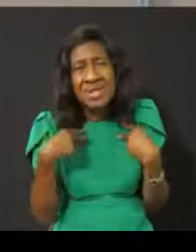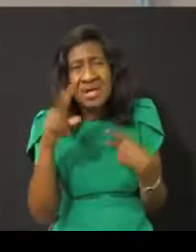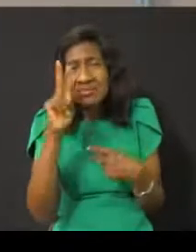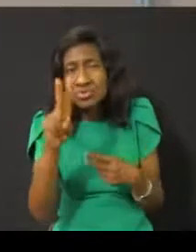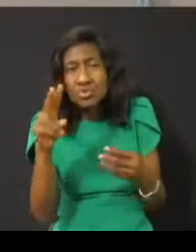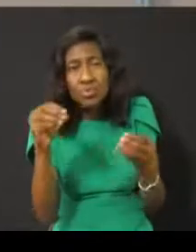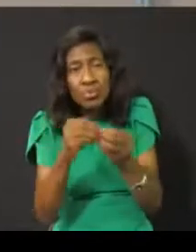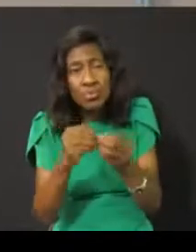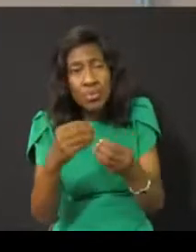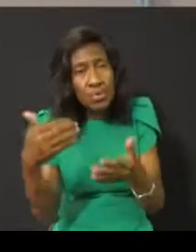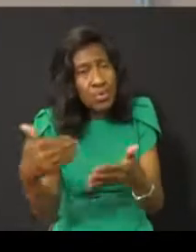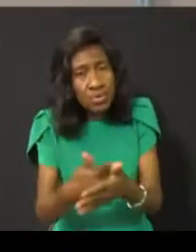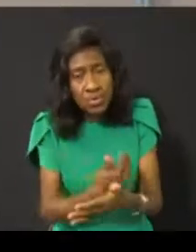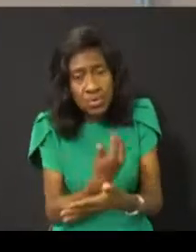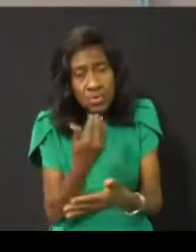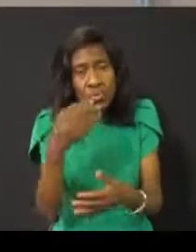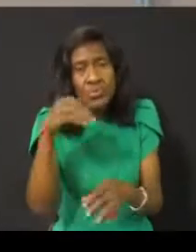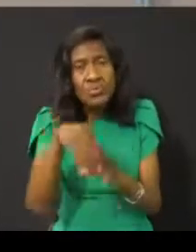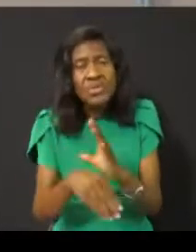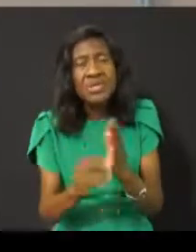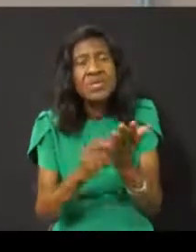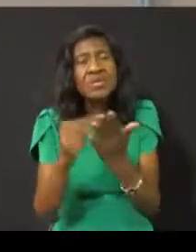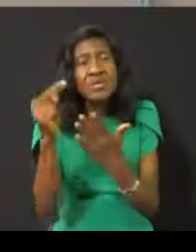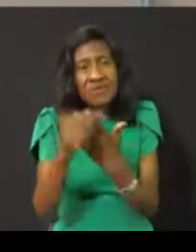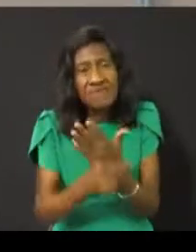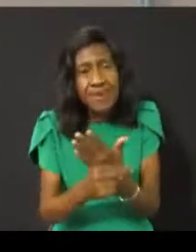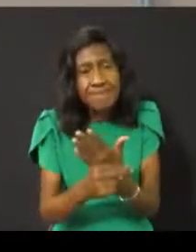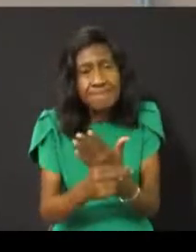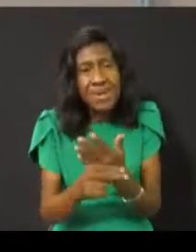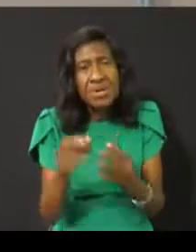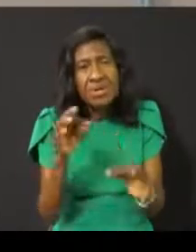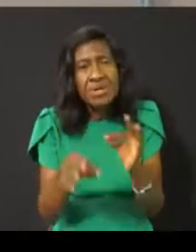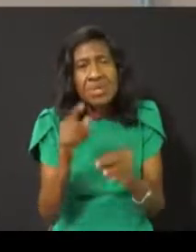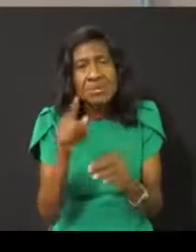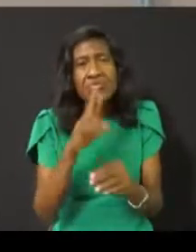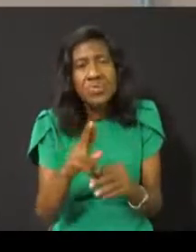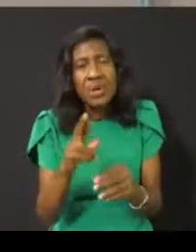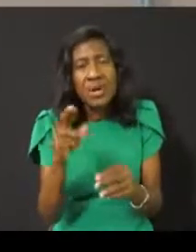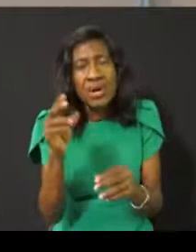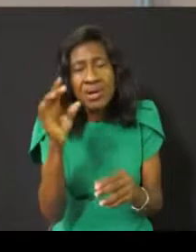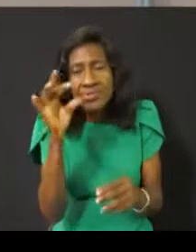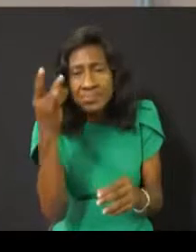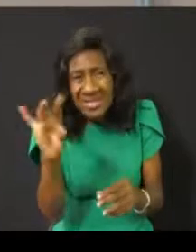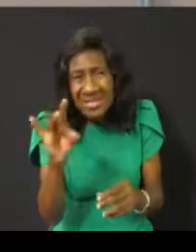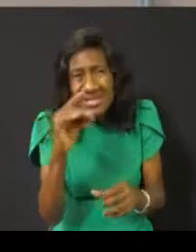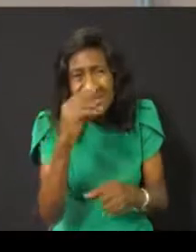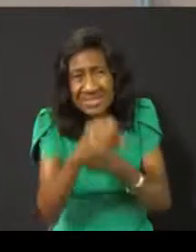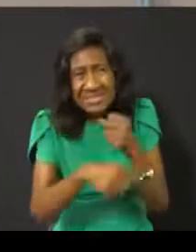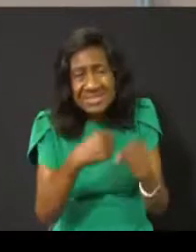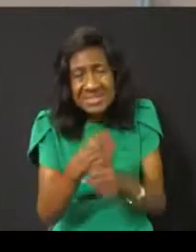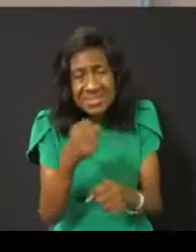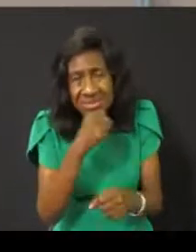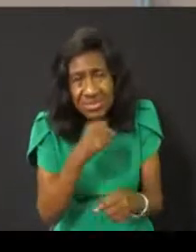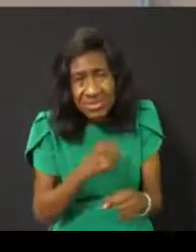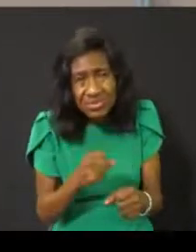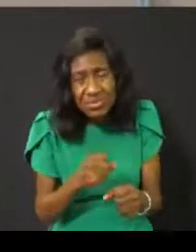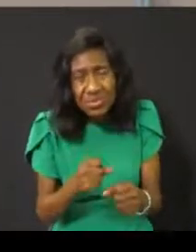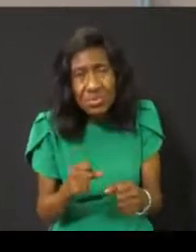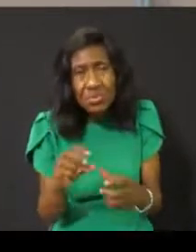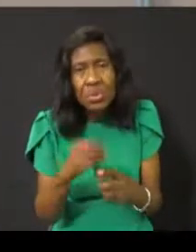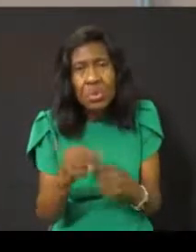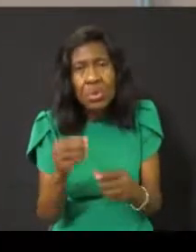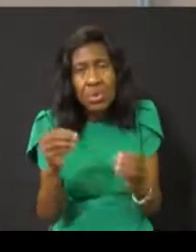November. You may have, as long as you're over the age of 18, that is. The courses are the Shaker International Bartenders